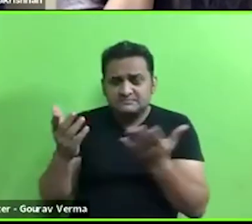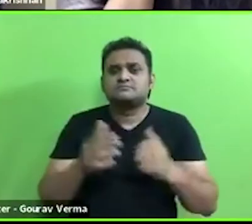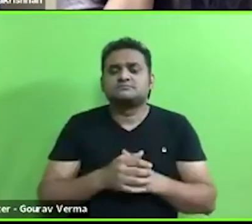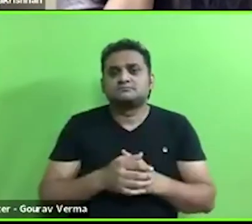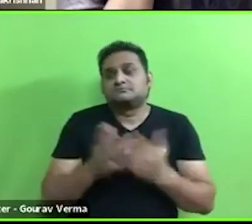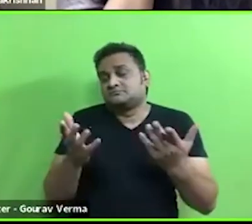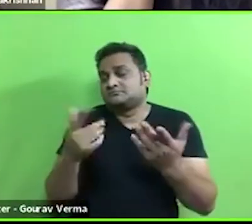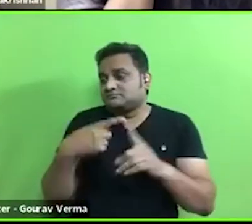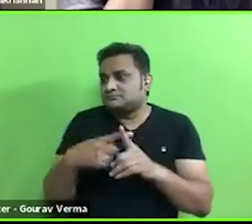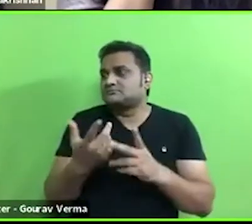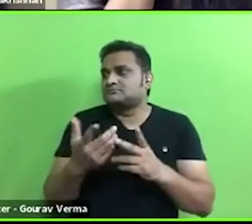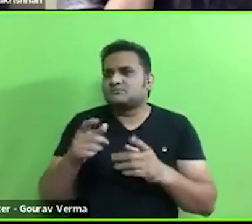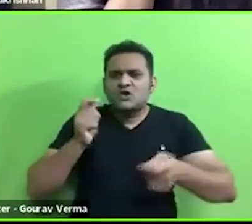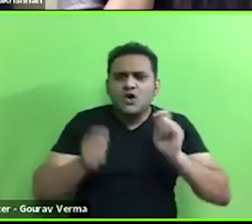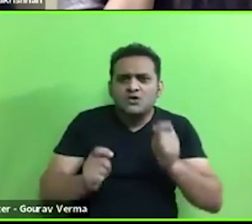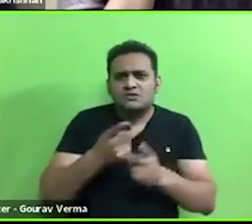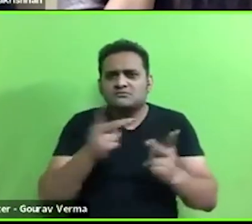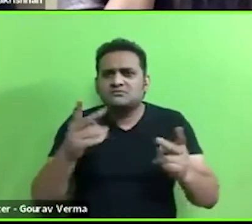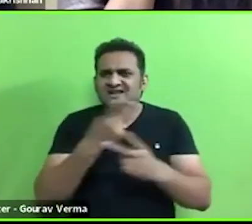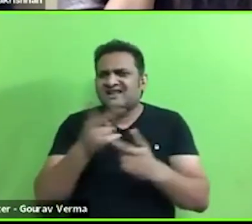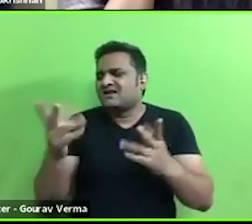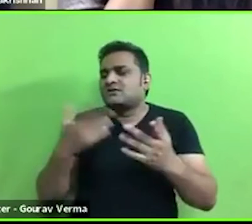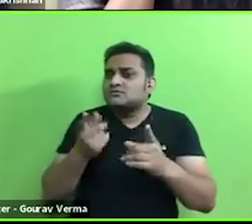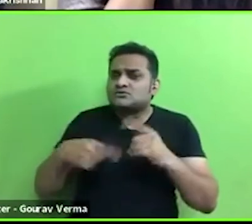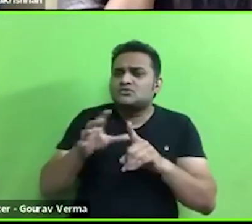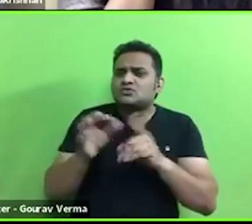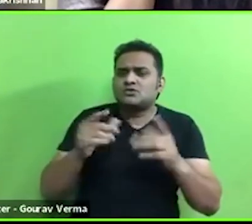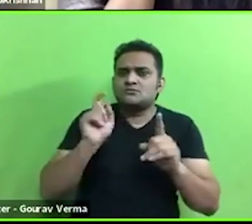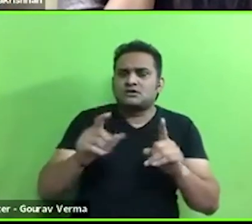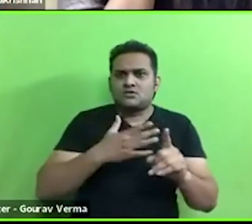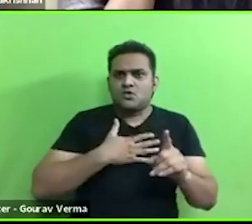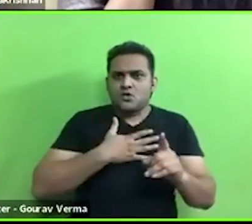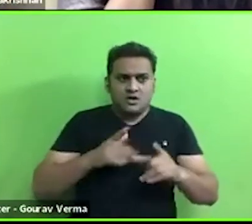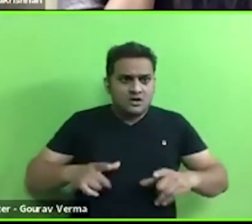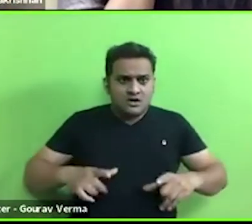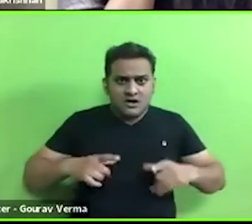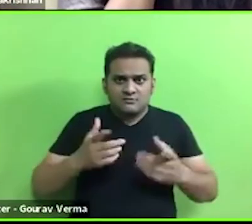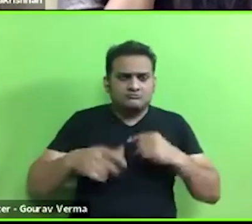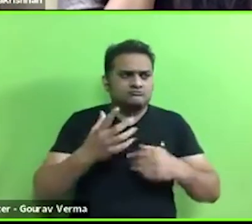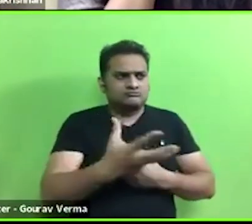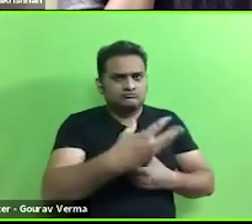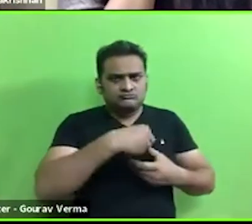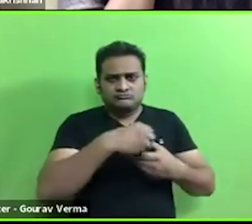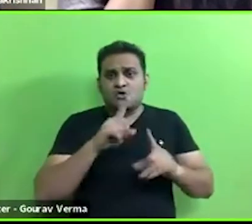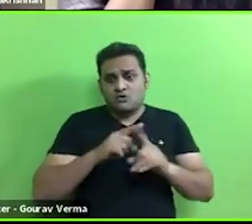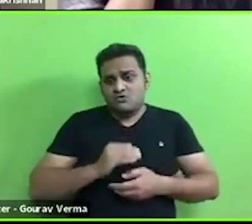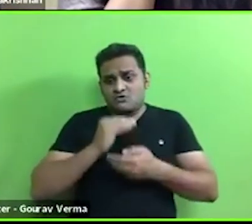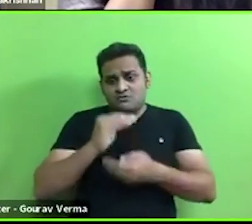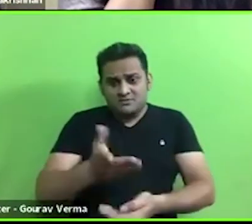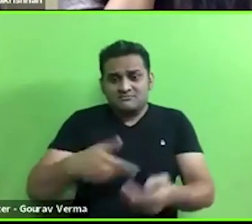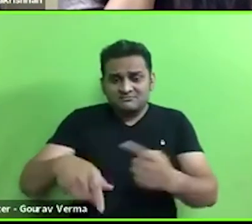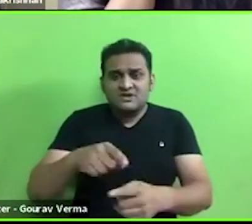as well as orchestras and music forms. What we need to do is we need to enrich our lives by having this, so our next generation, our kids, can